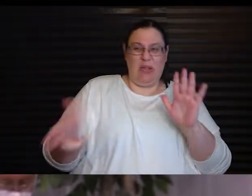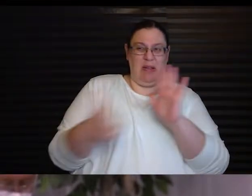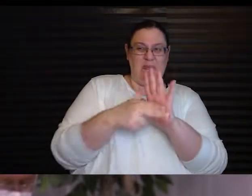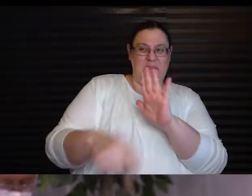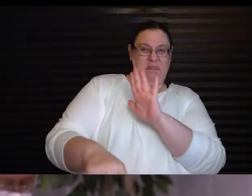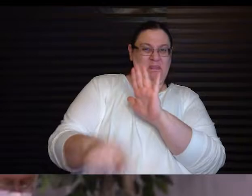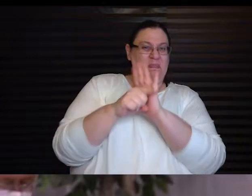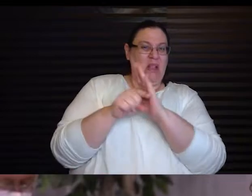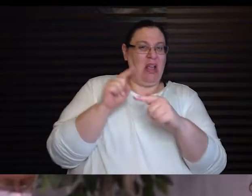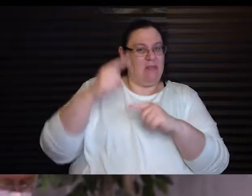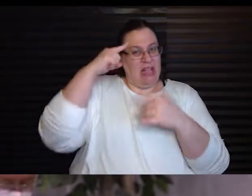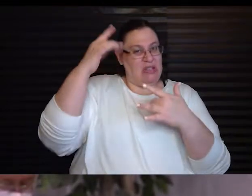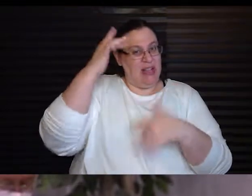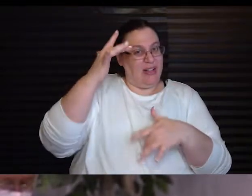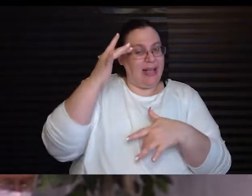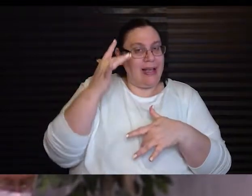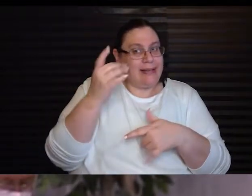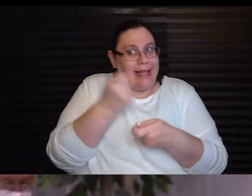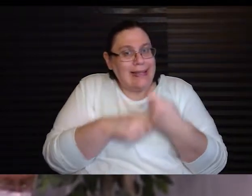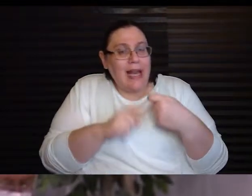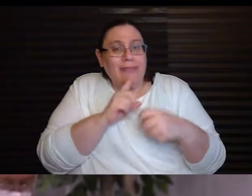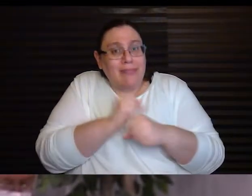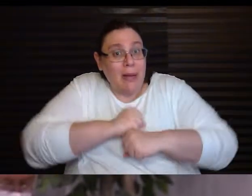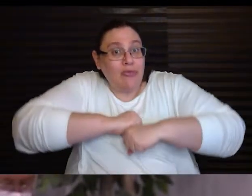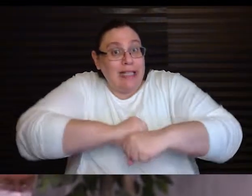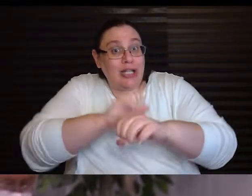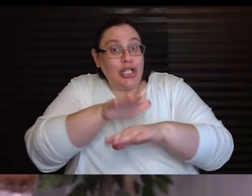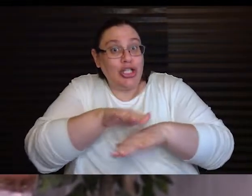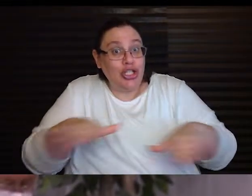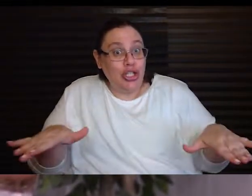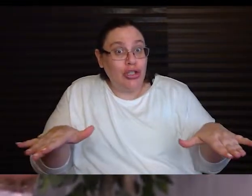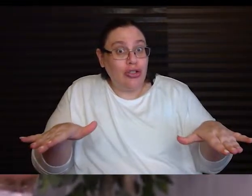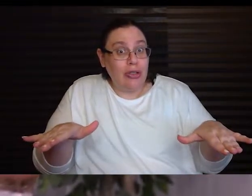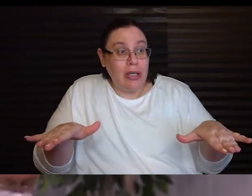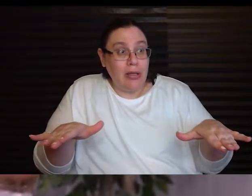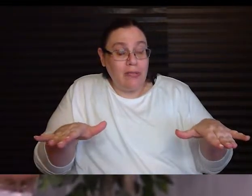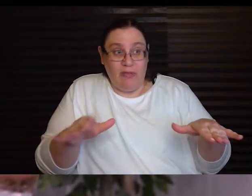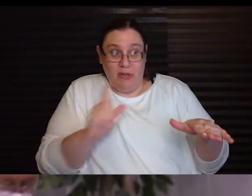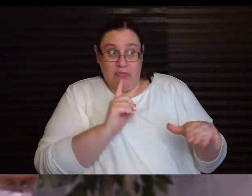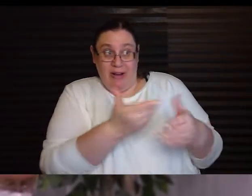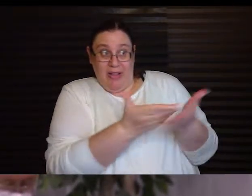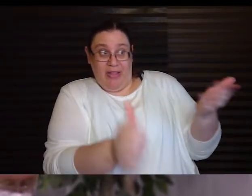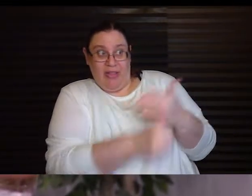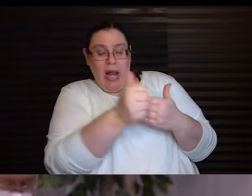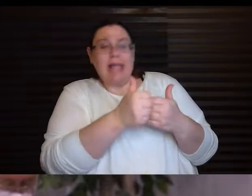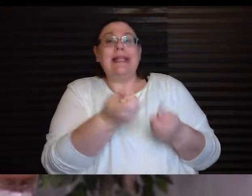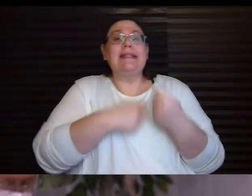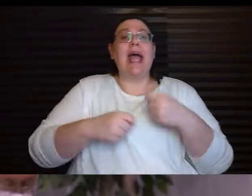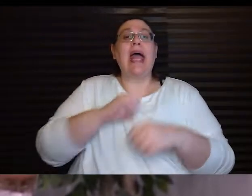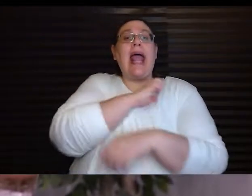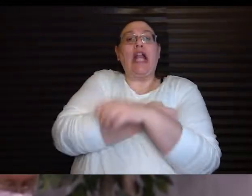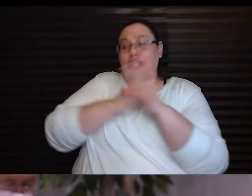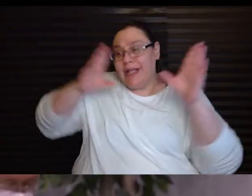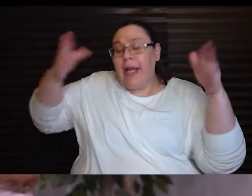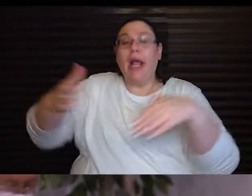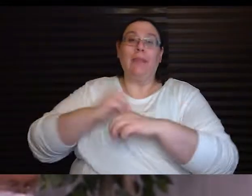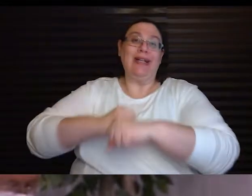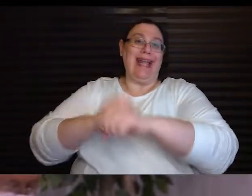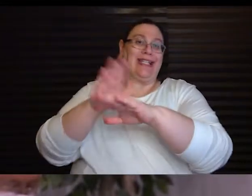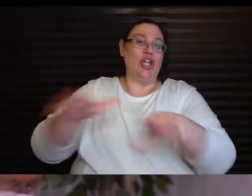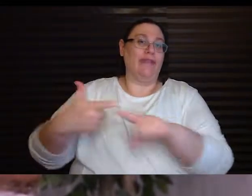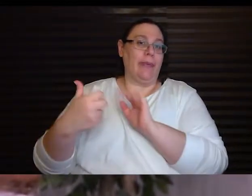illness. Instead of protecting our children from real threats, they will expend limitless energy trying to protect our